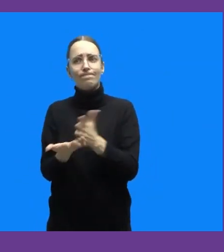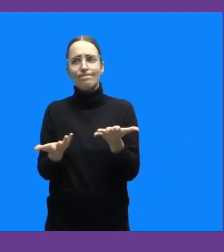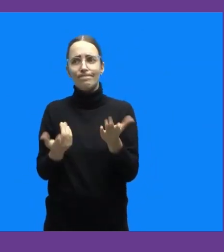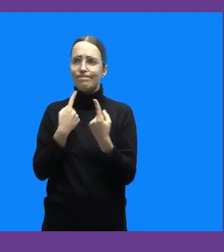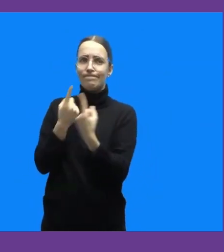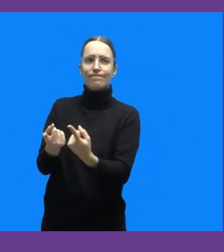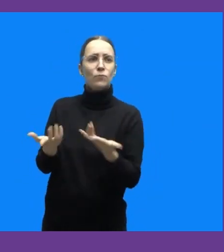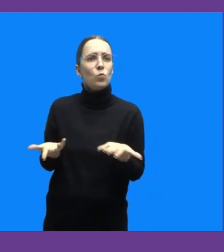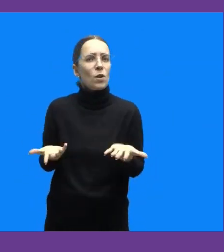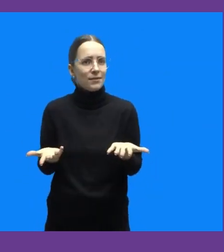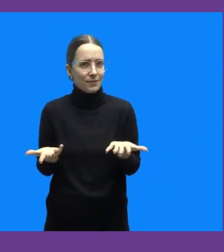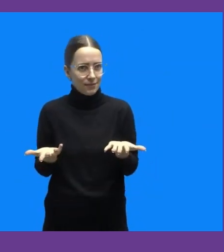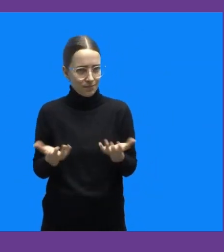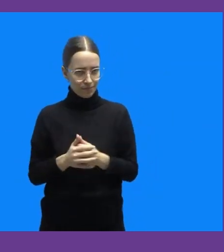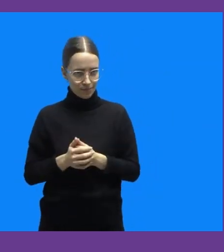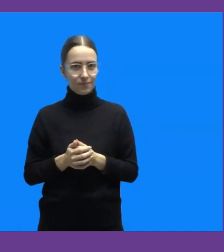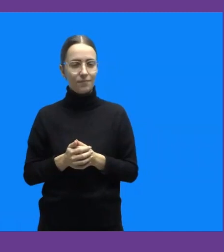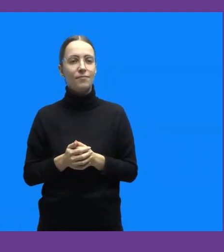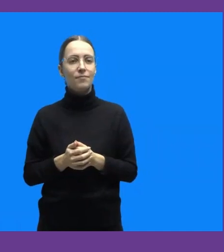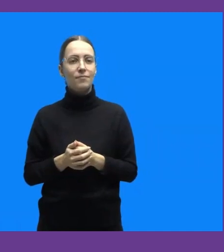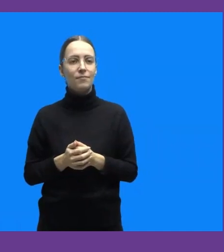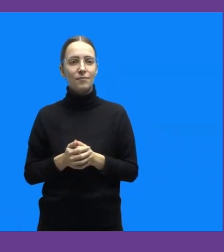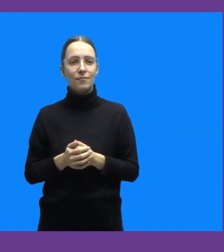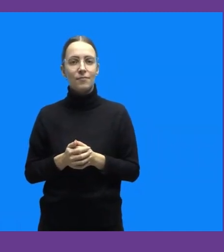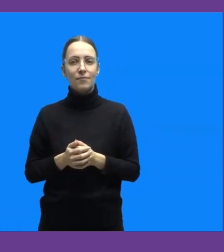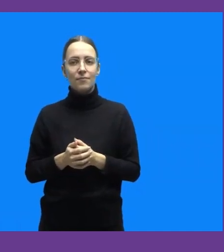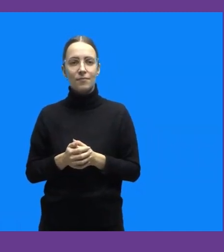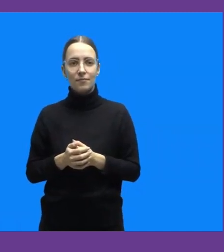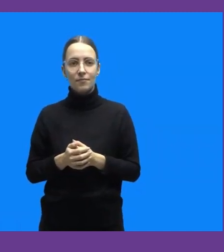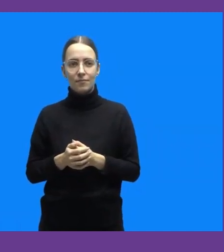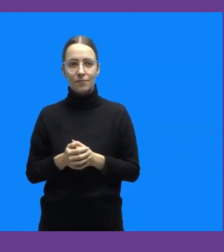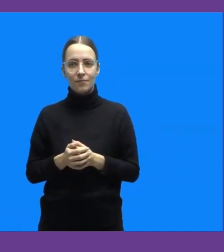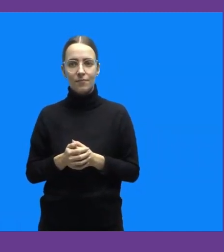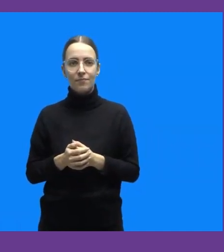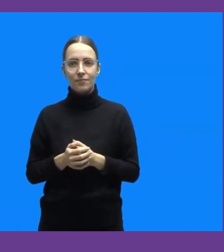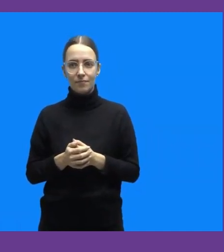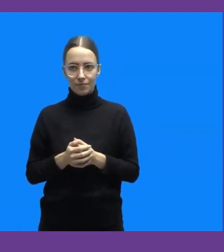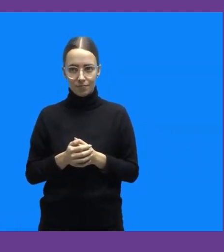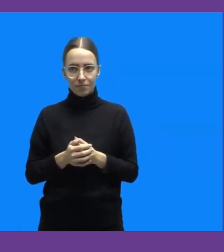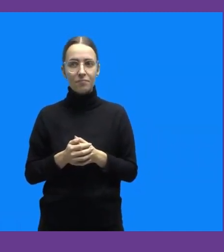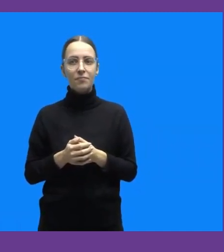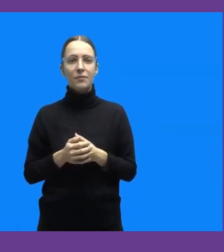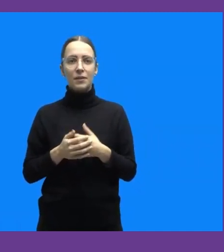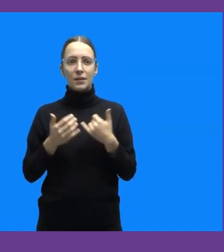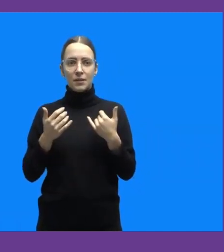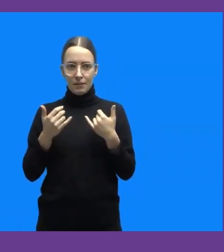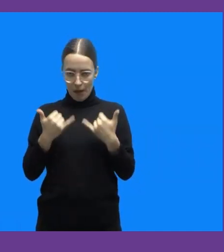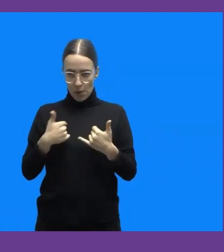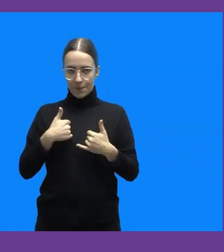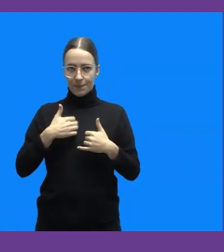first question is, if you could make one immediate change at the universities to advance